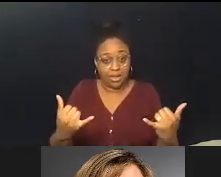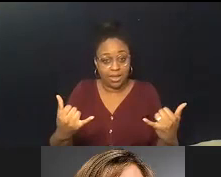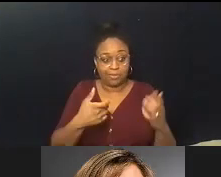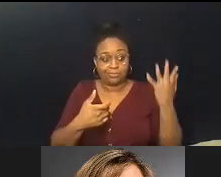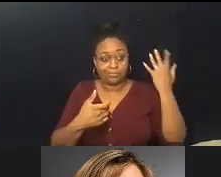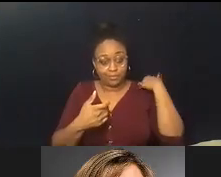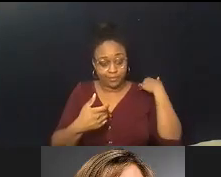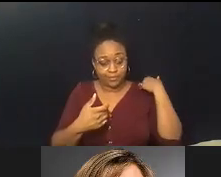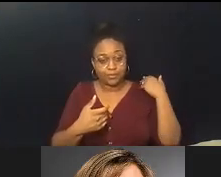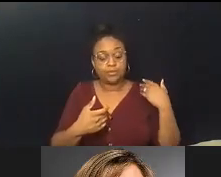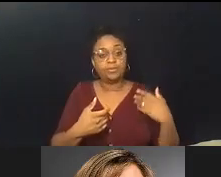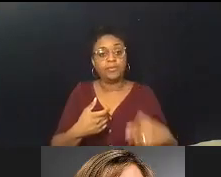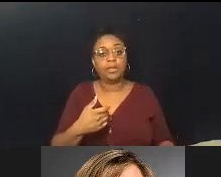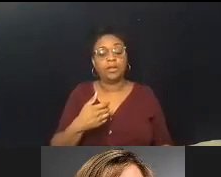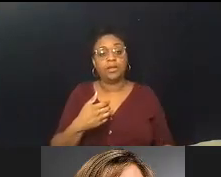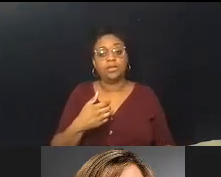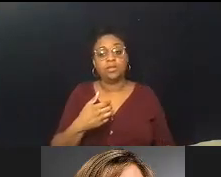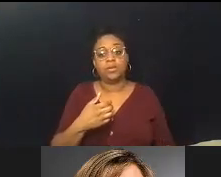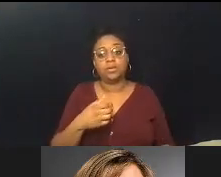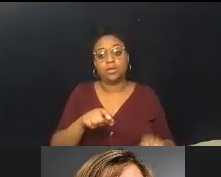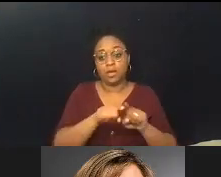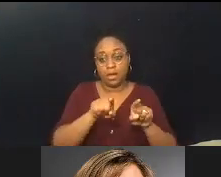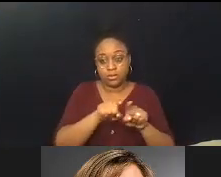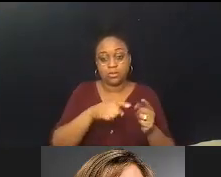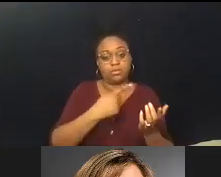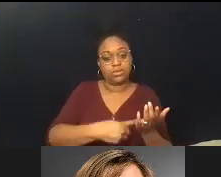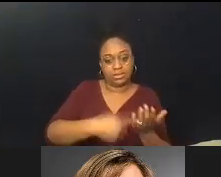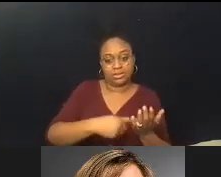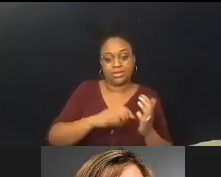society, and even talks about ways that we can heal.